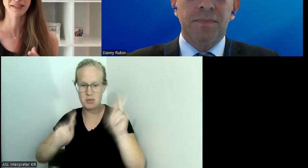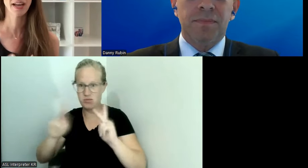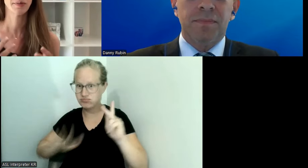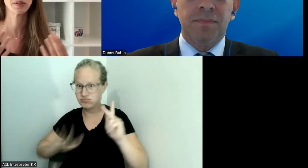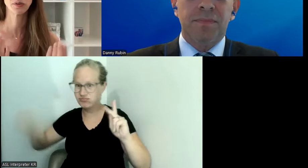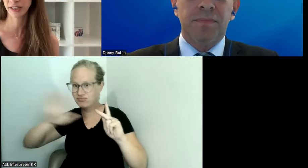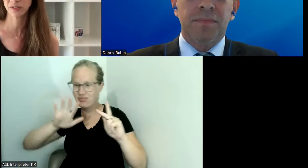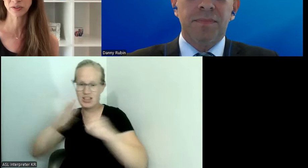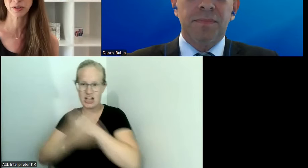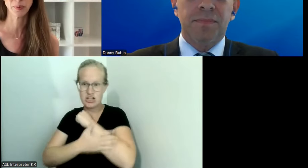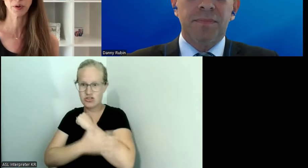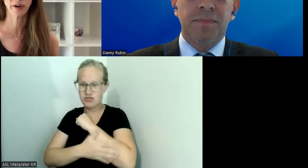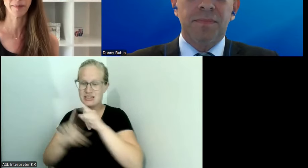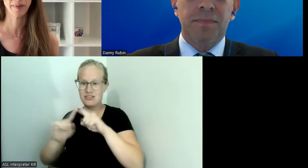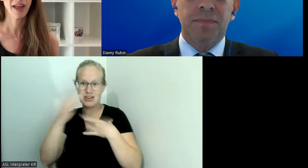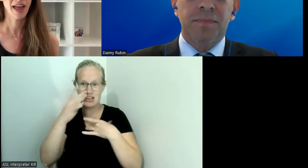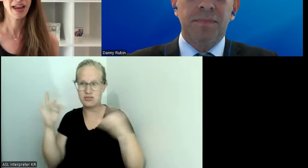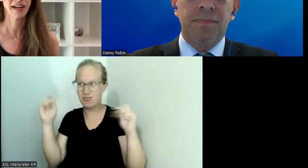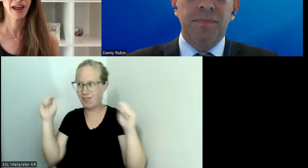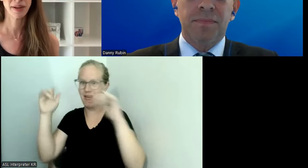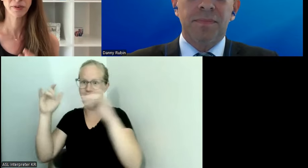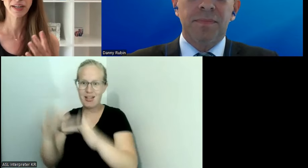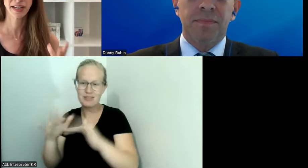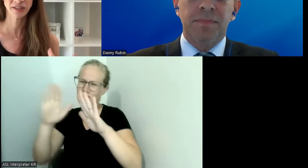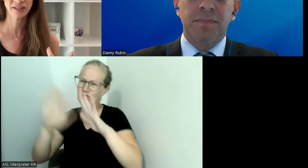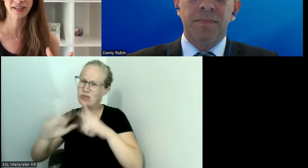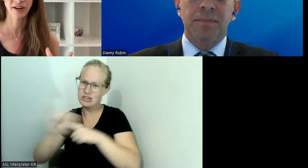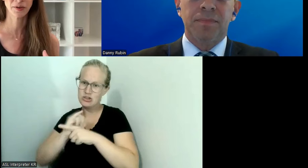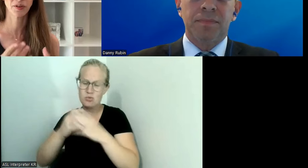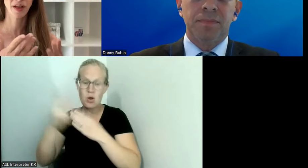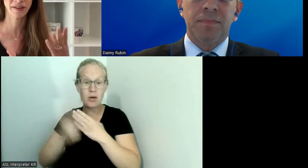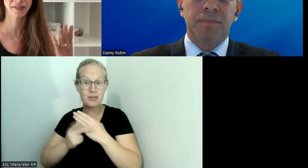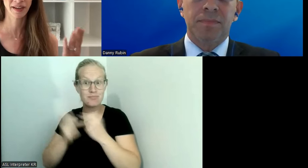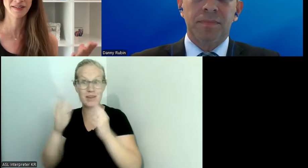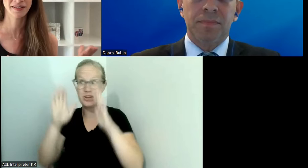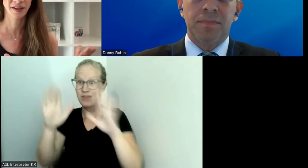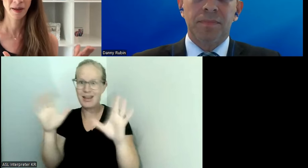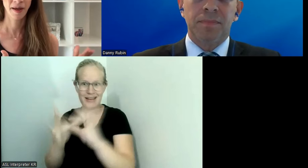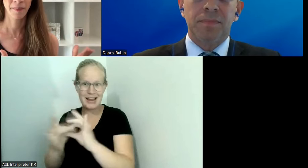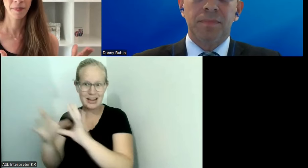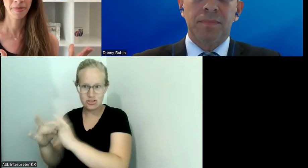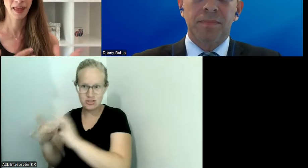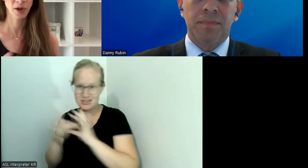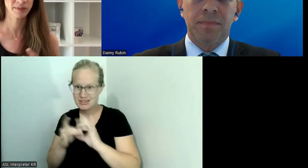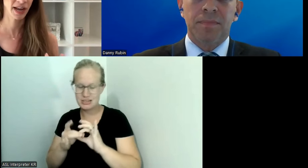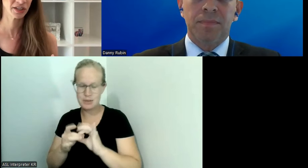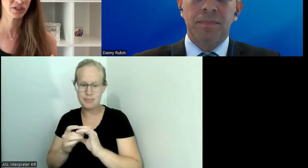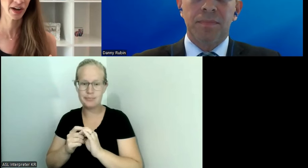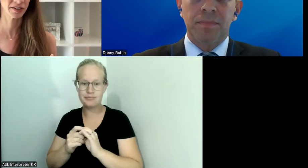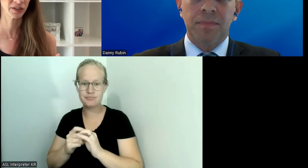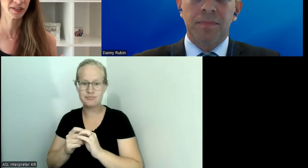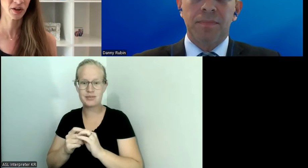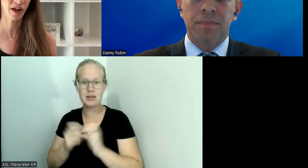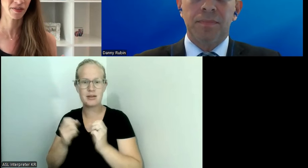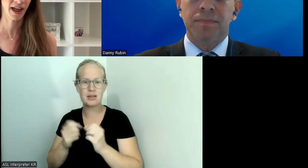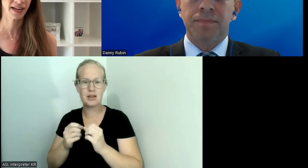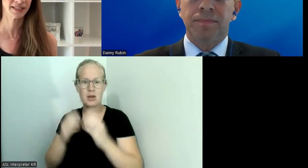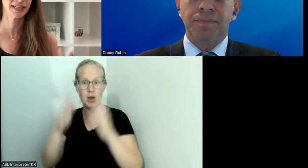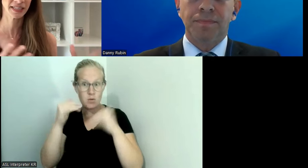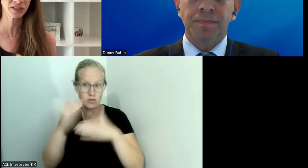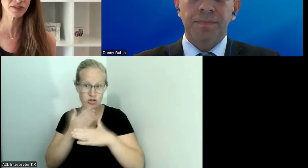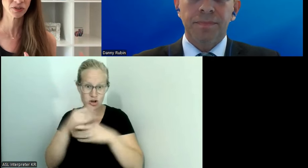interests. It was a great internship program and I made great connections there. And there are a lot of things, um, that I hope to kind of share during this